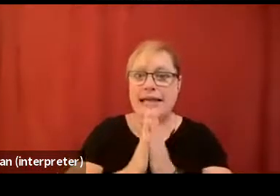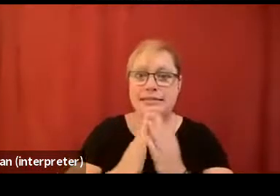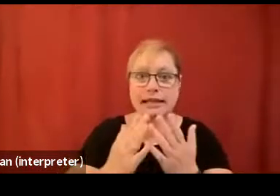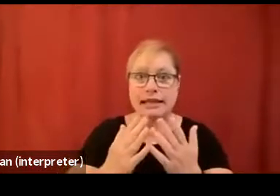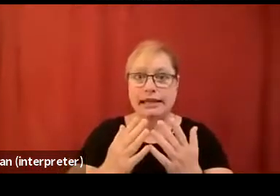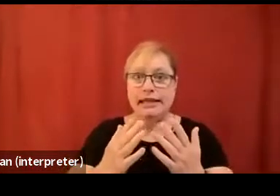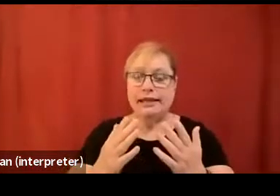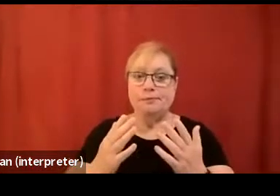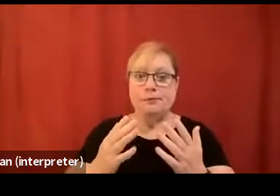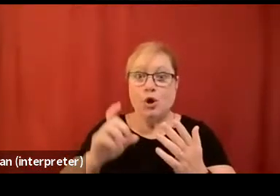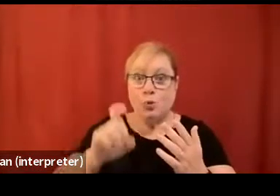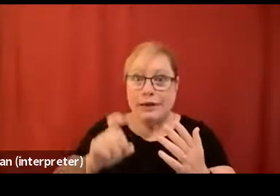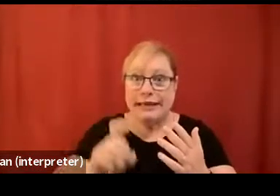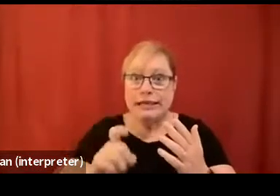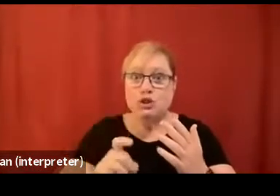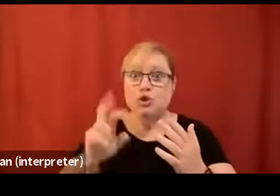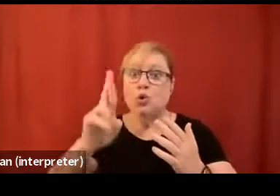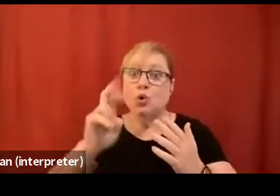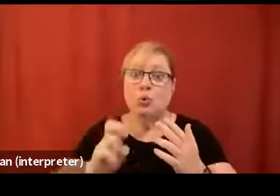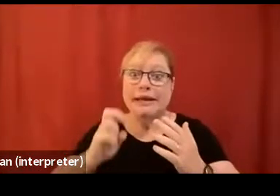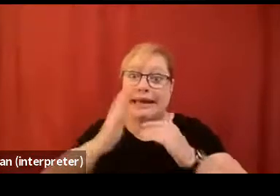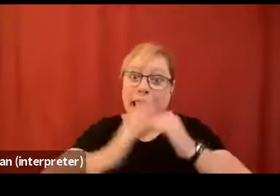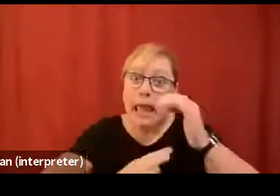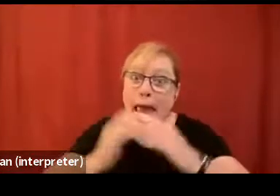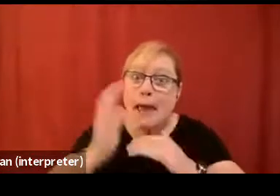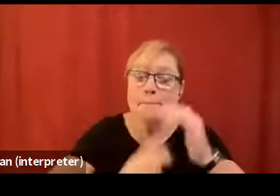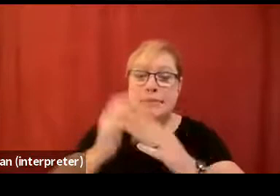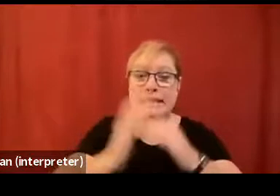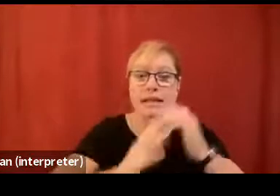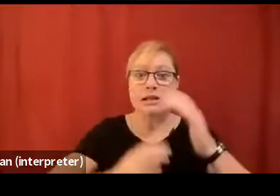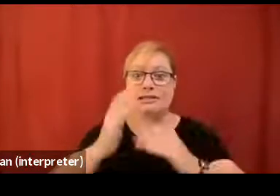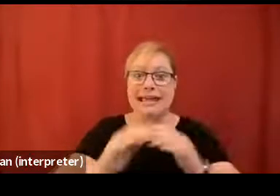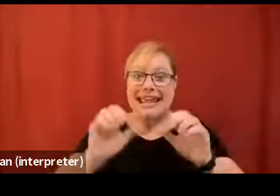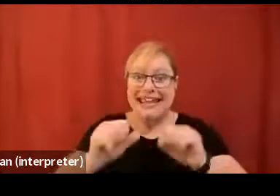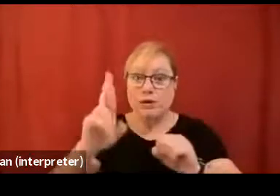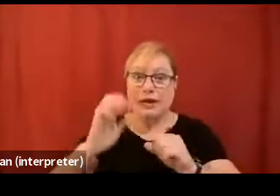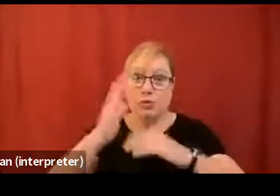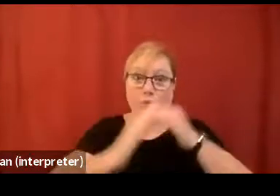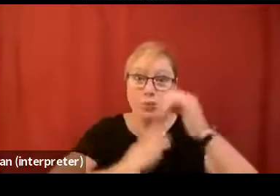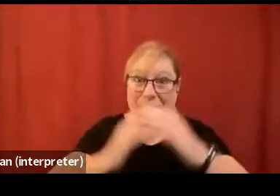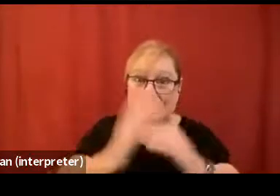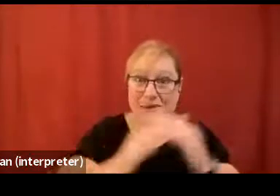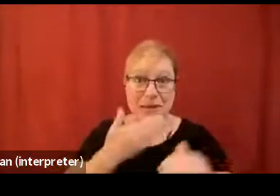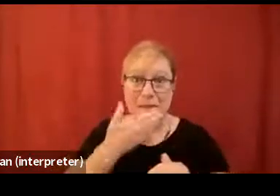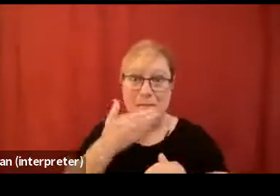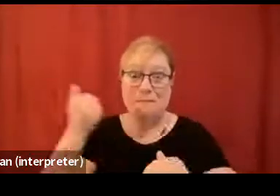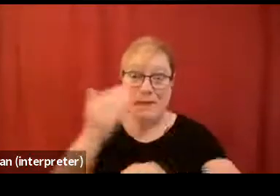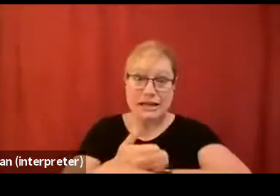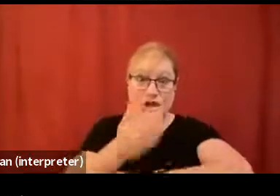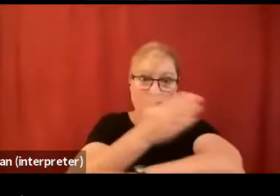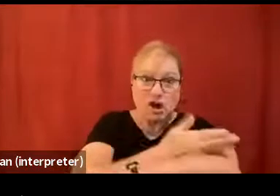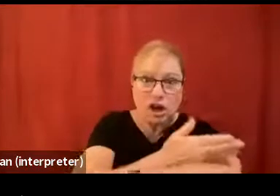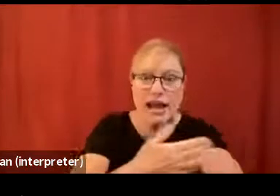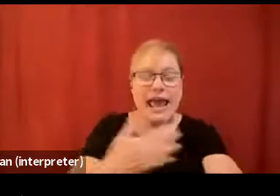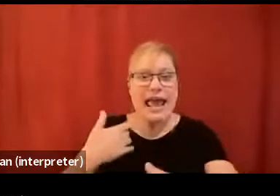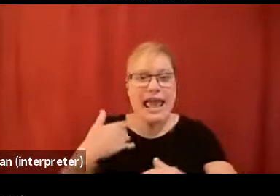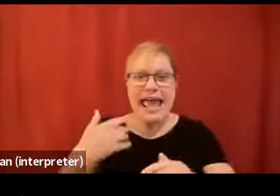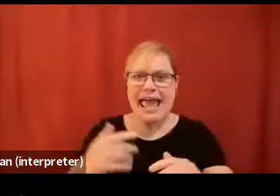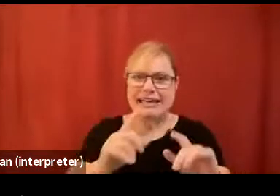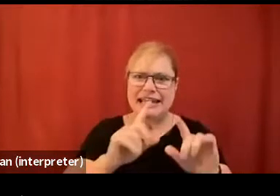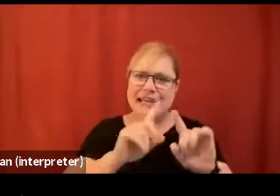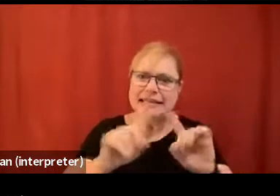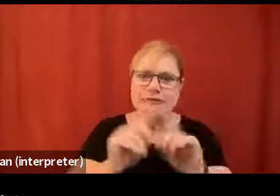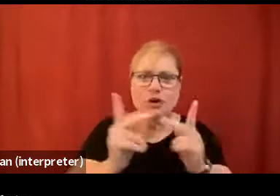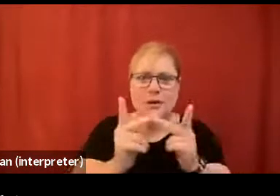just mentioned, of course, the pandemic is affecting different places around the world very differently, including that there's been much lower levels of death